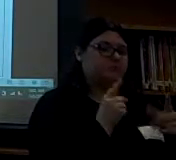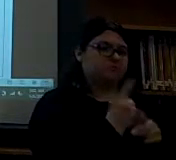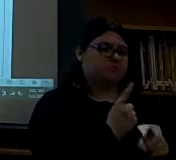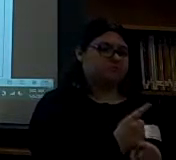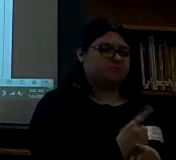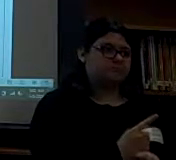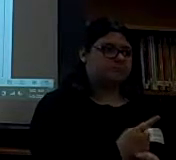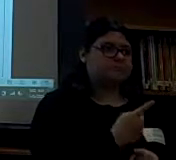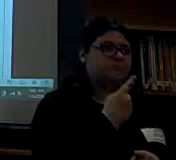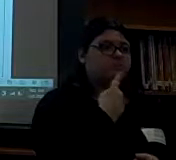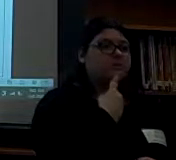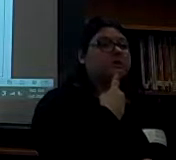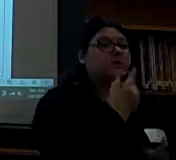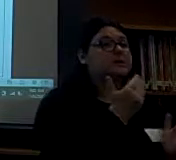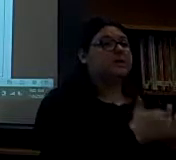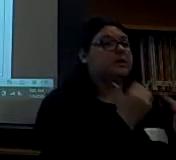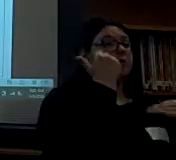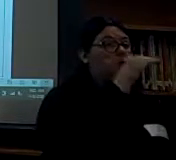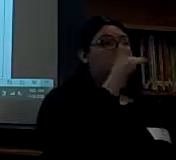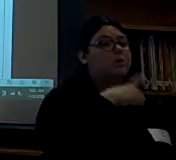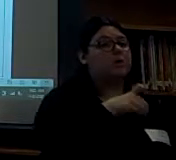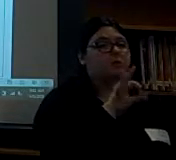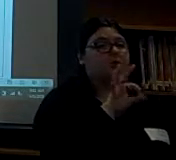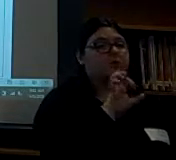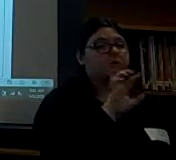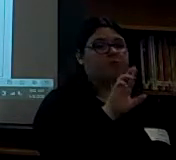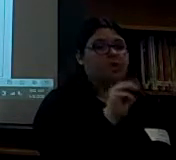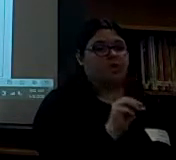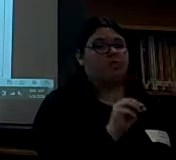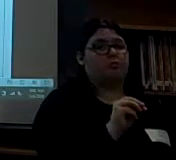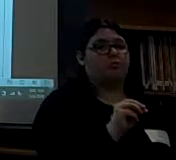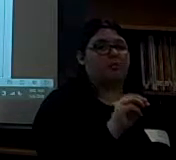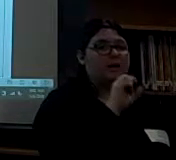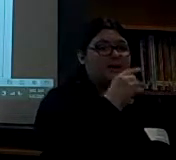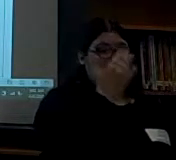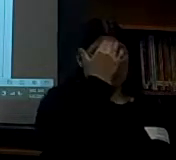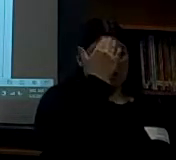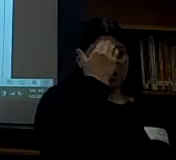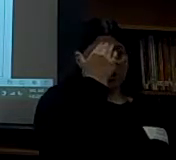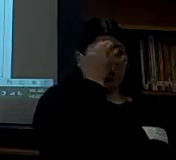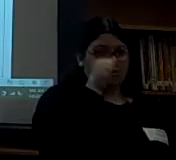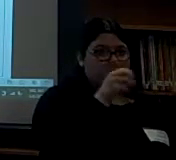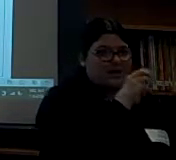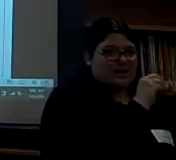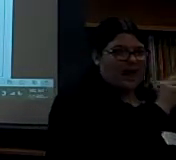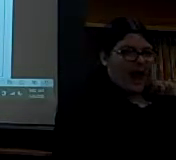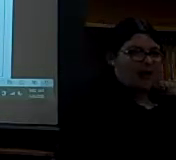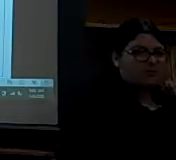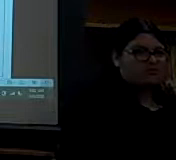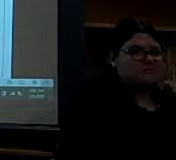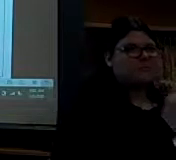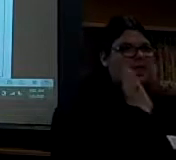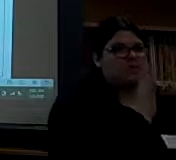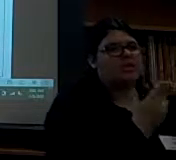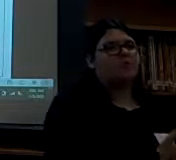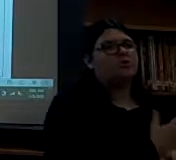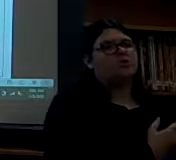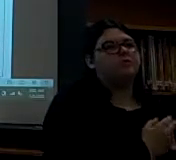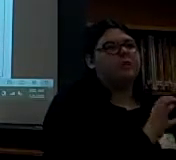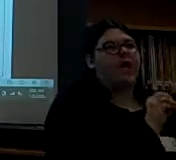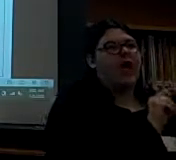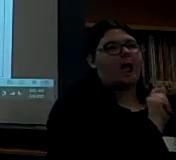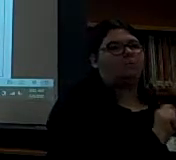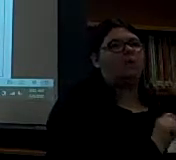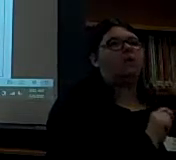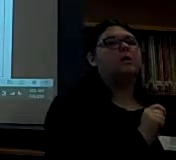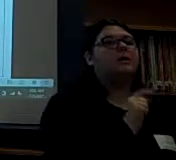about restating the boundary because we must be firm as parents. If kids know there's a loophole, they're going to use the loophole. So we say, it is time for dinner.